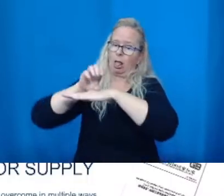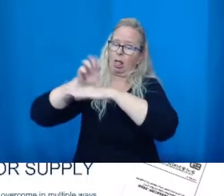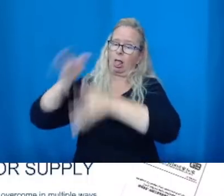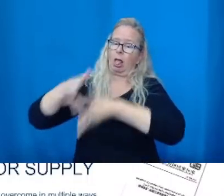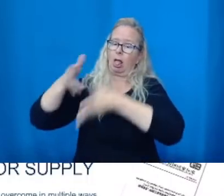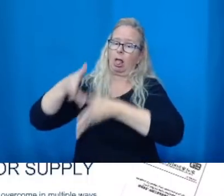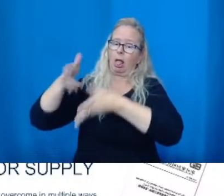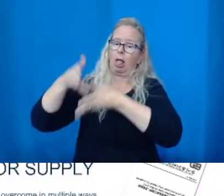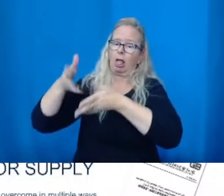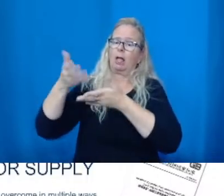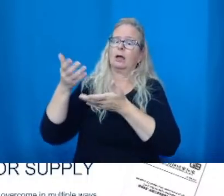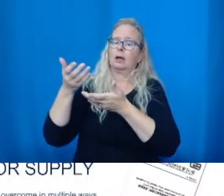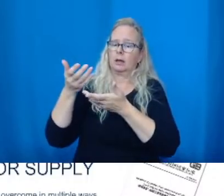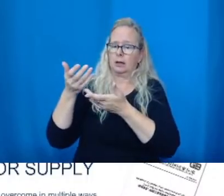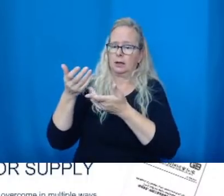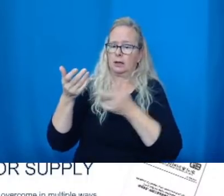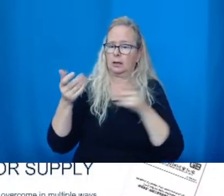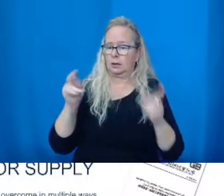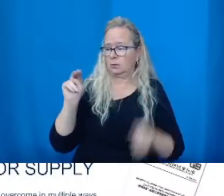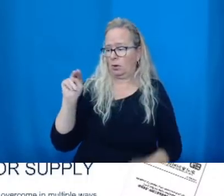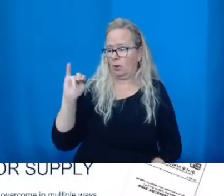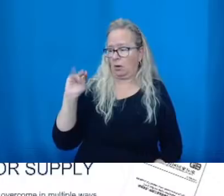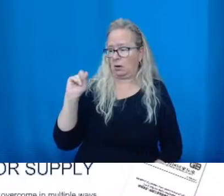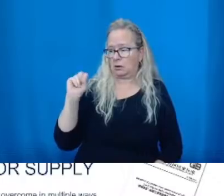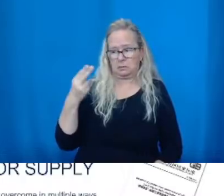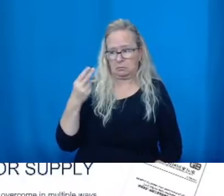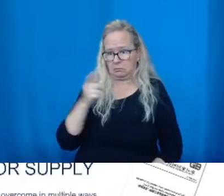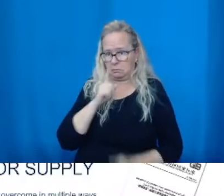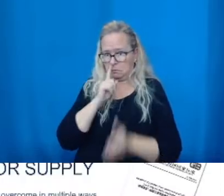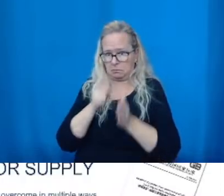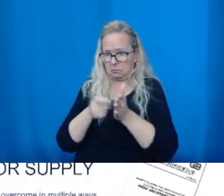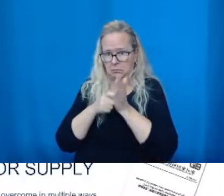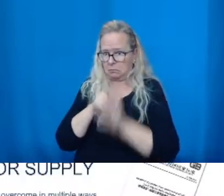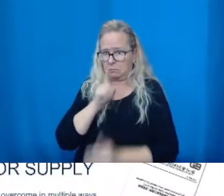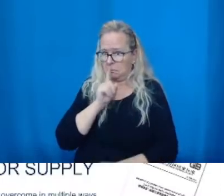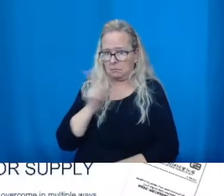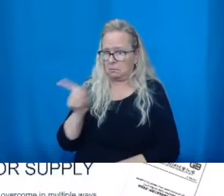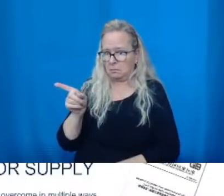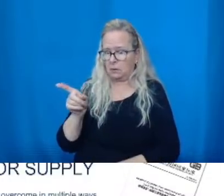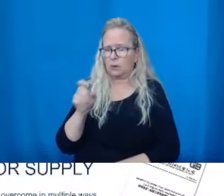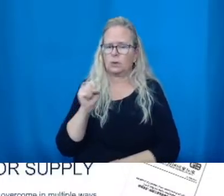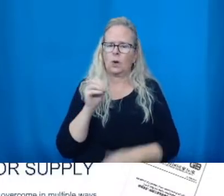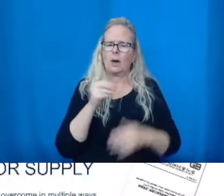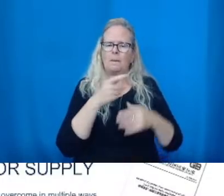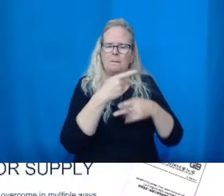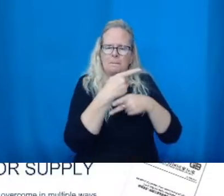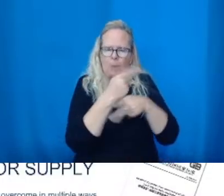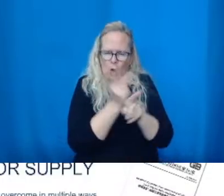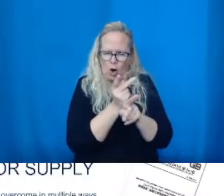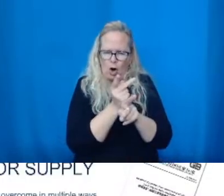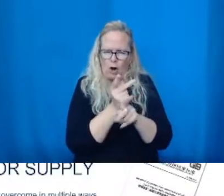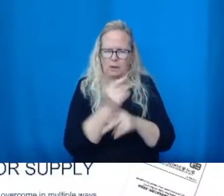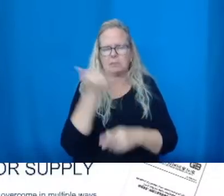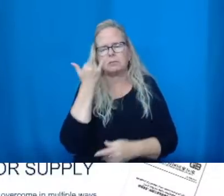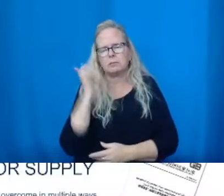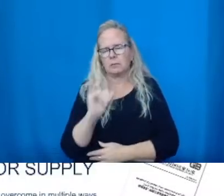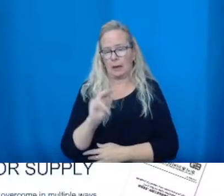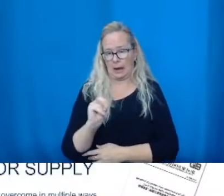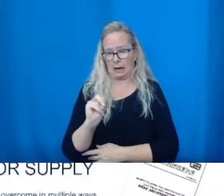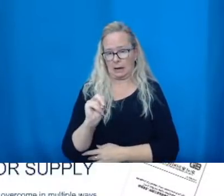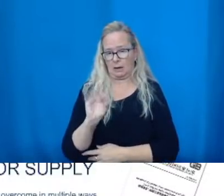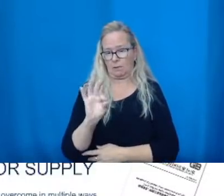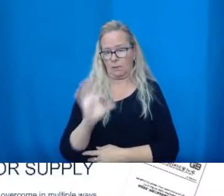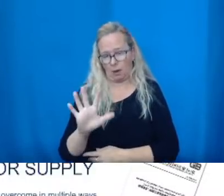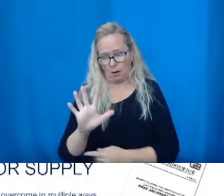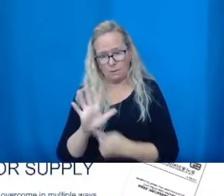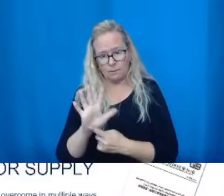a specific designator indicating the breathability, because that, when it comes to use of respirators, is one of those